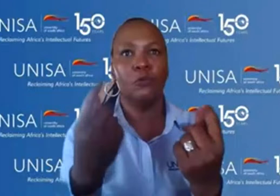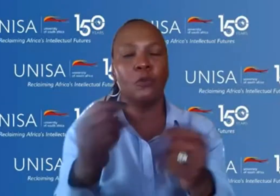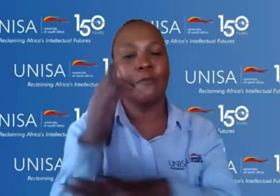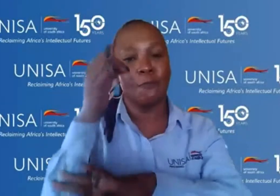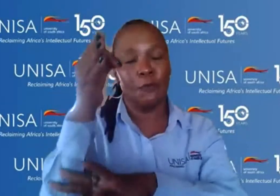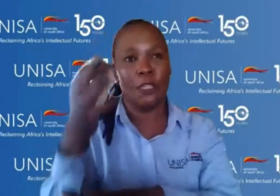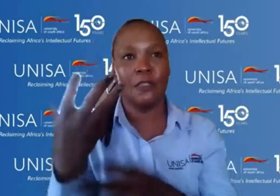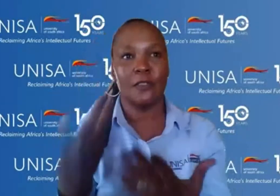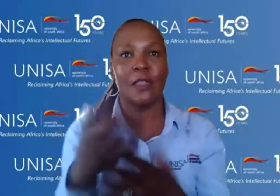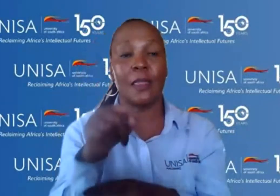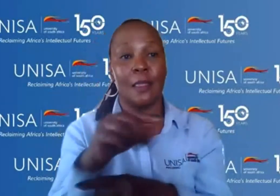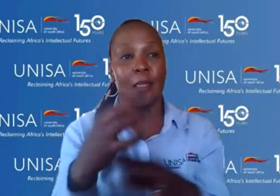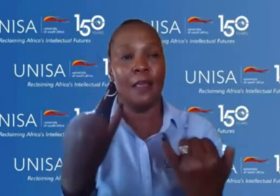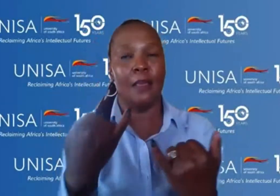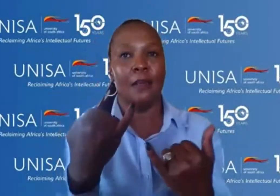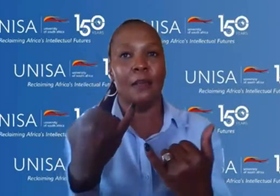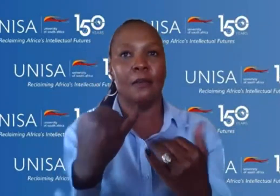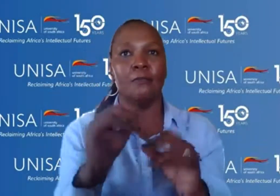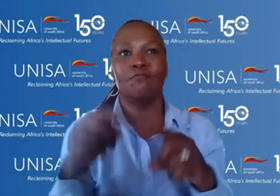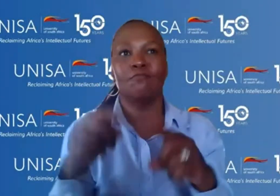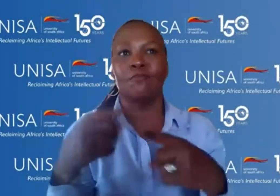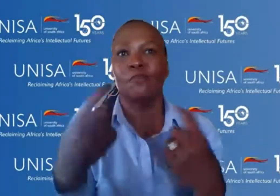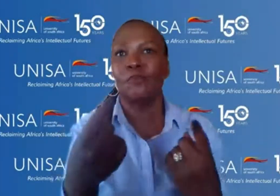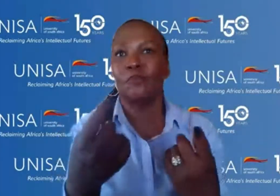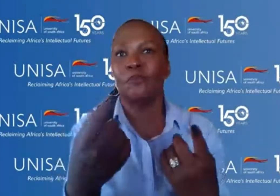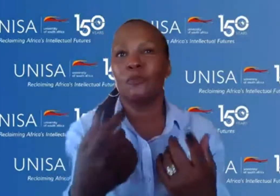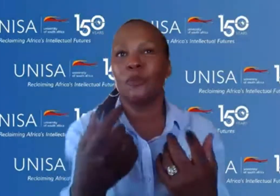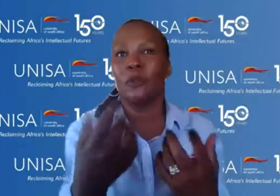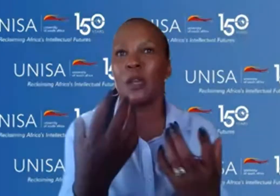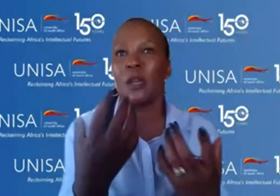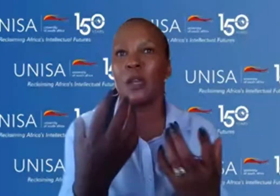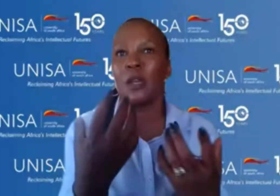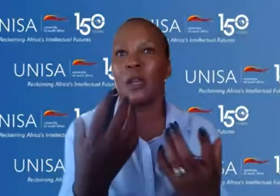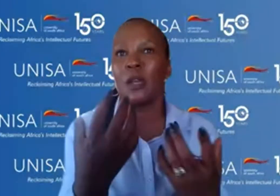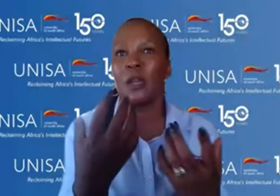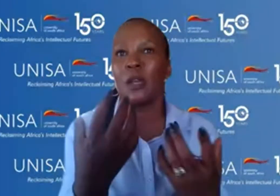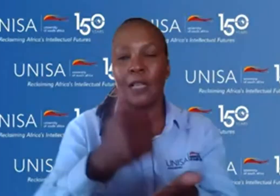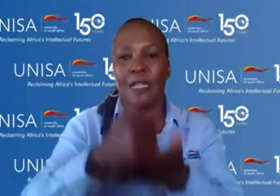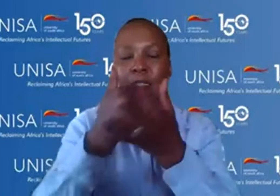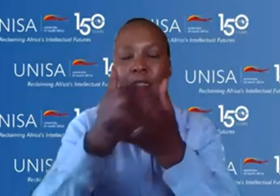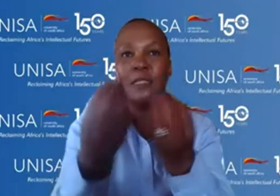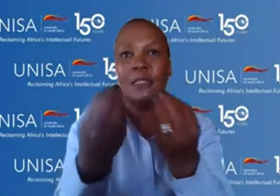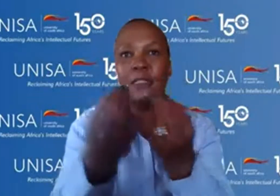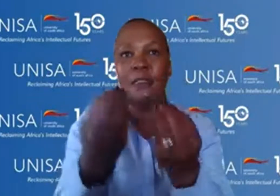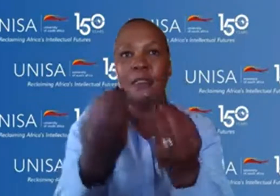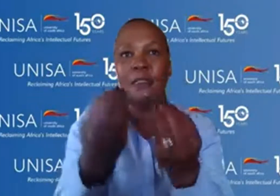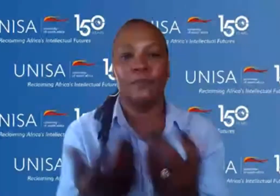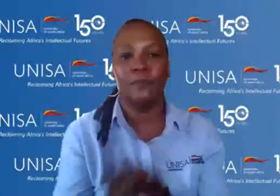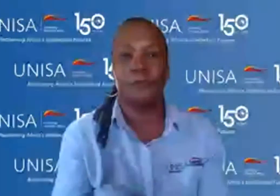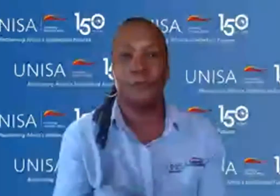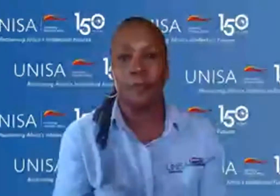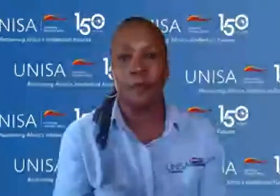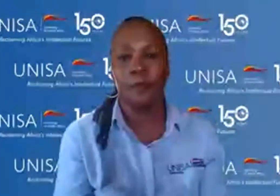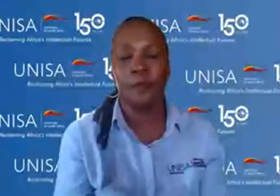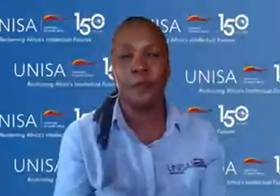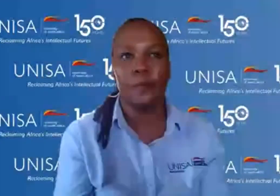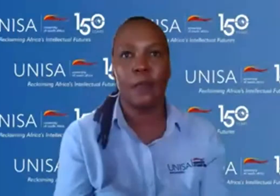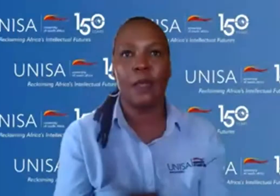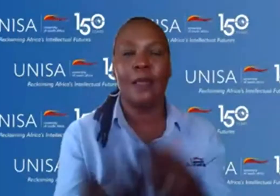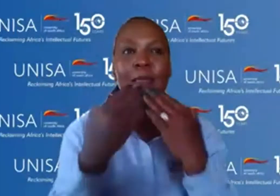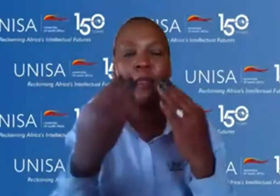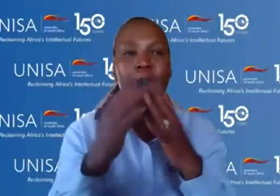at this point we haven't covered that segment of the student base. Thanks very much,